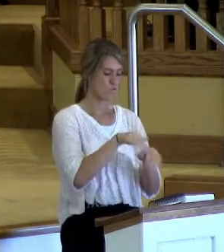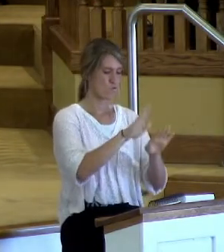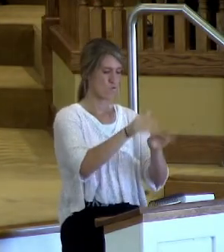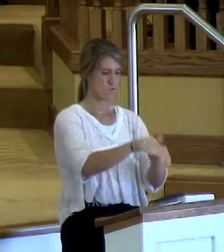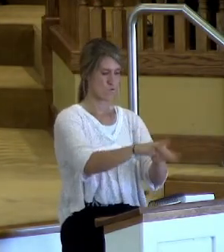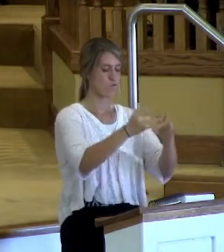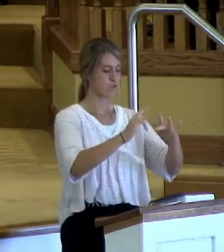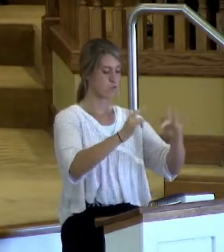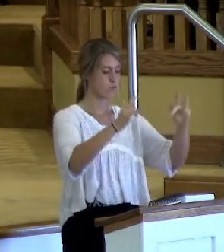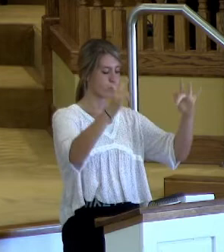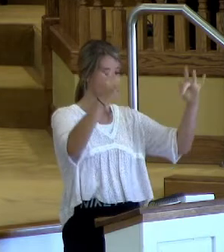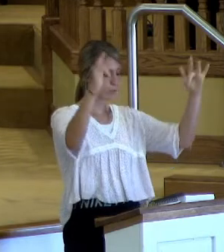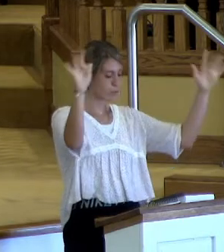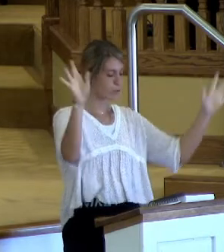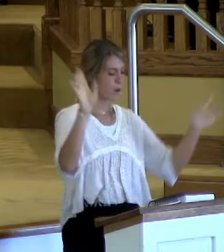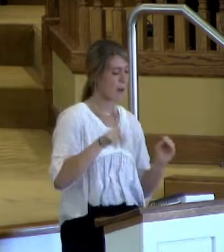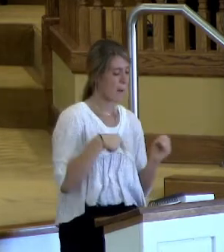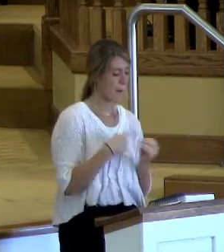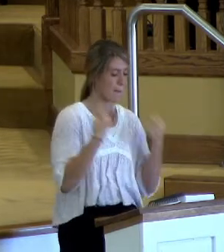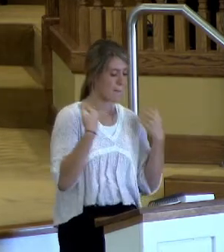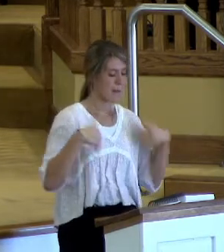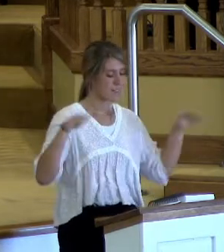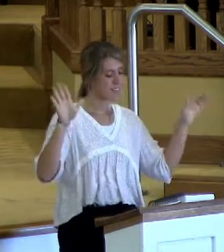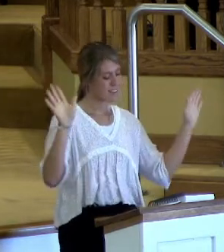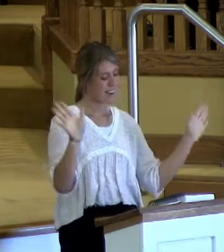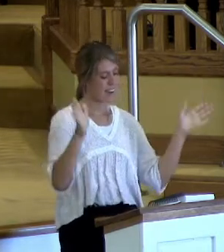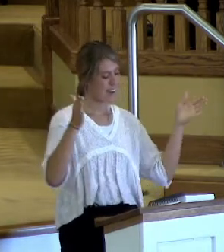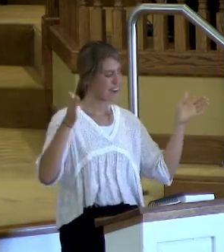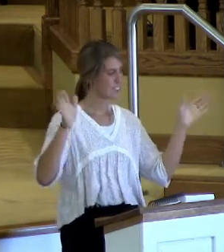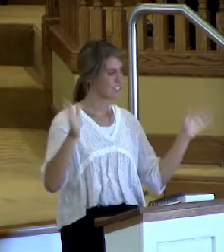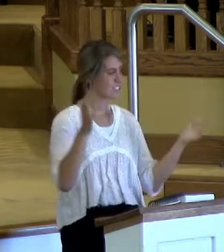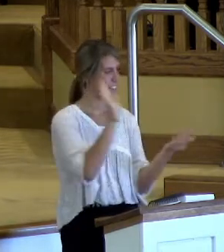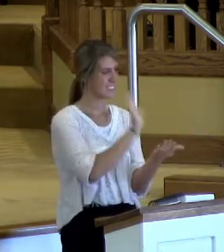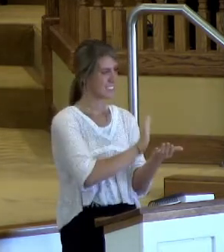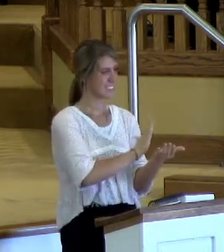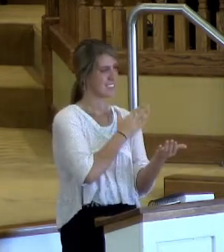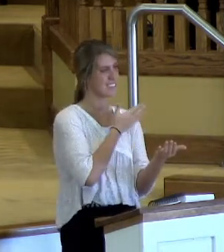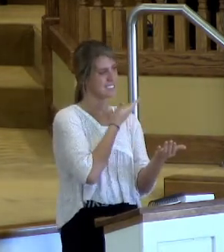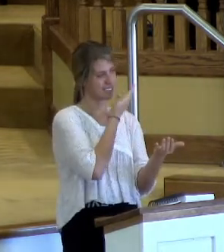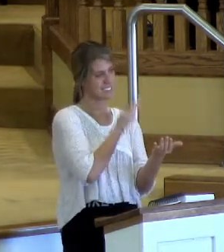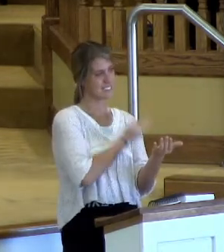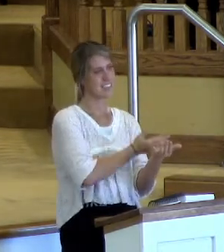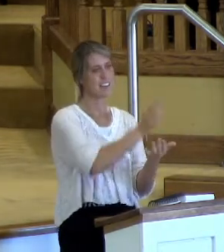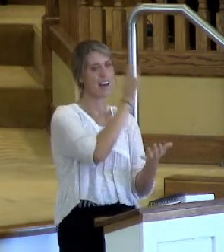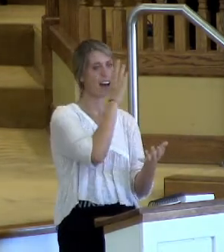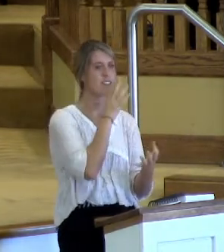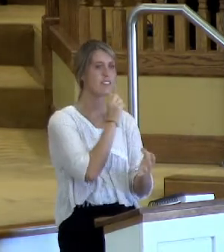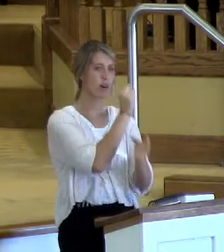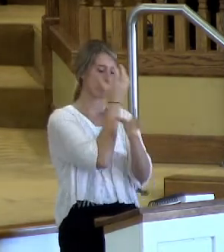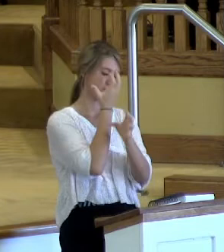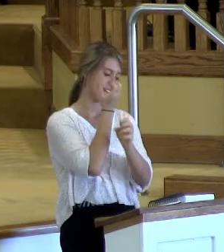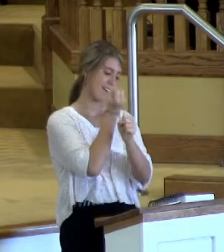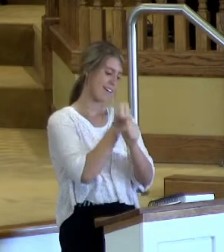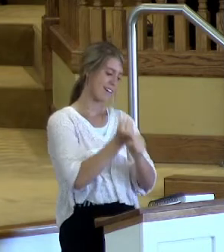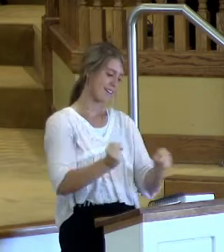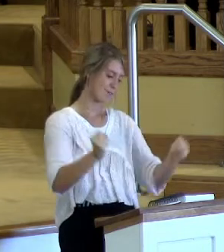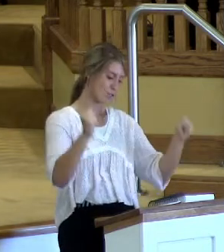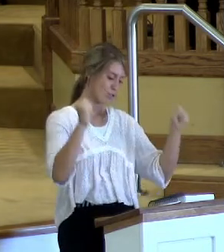the crystal sea, about the angels singing, and the